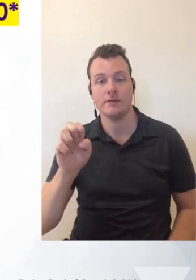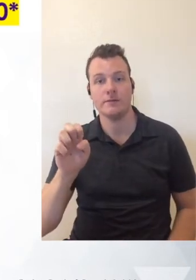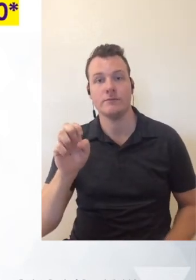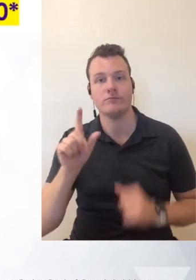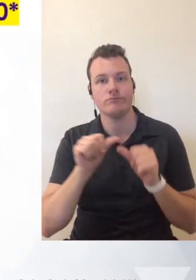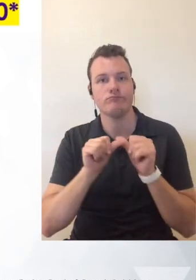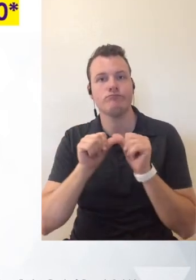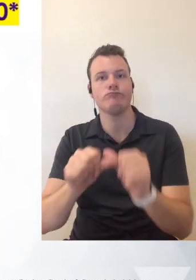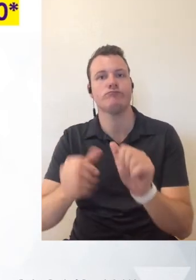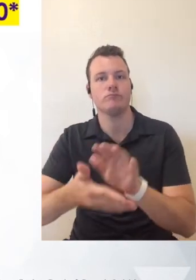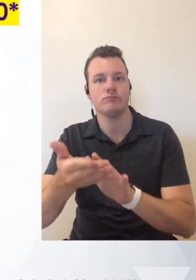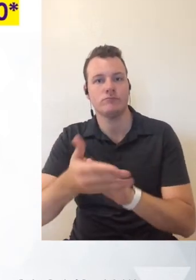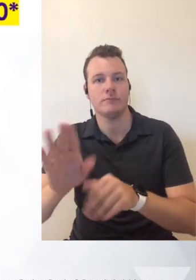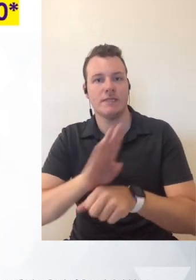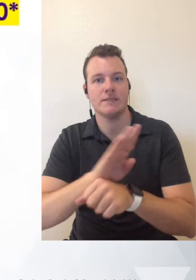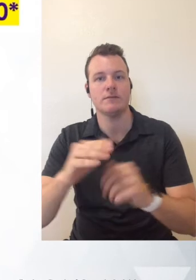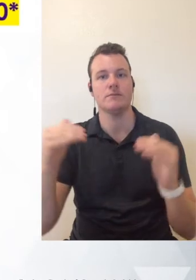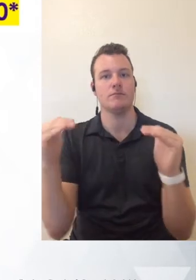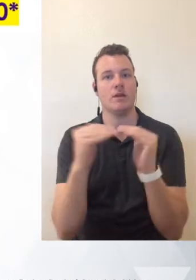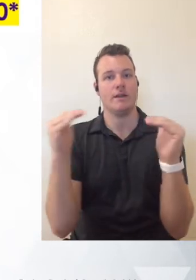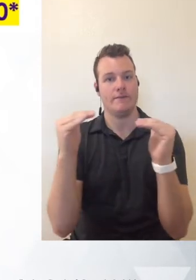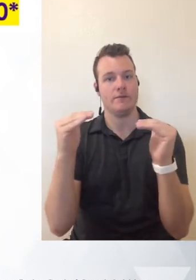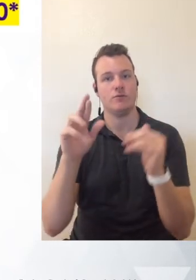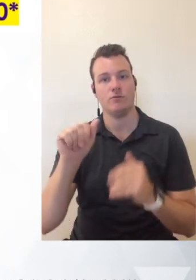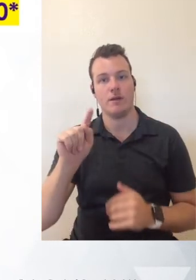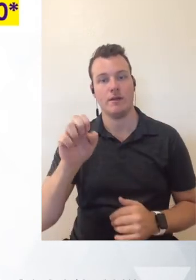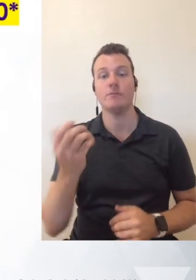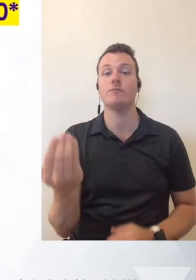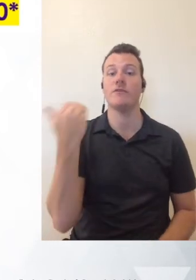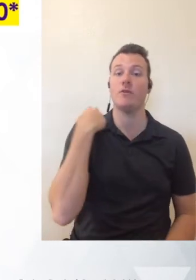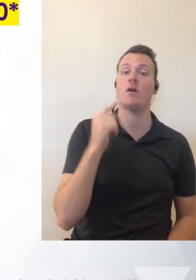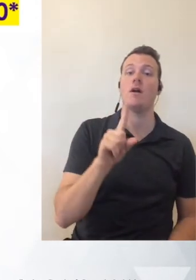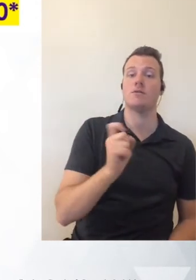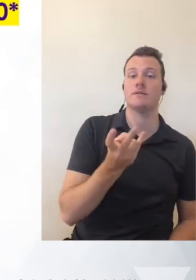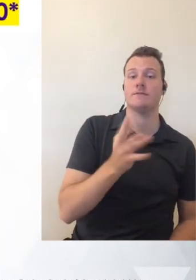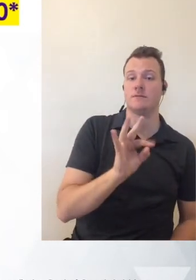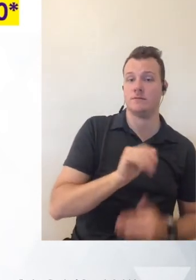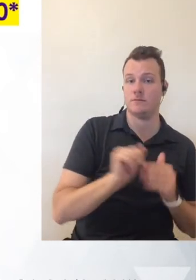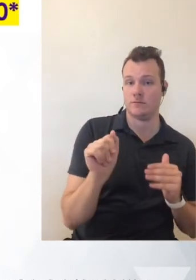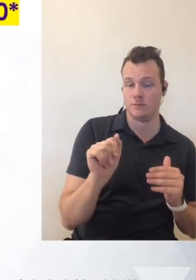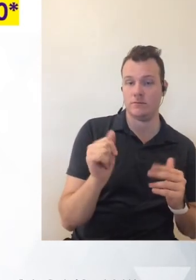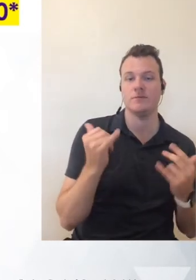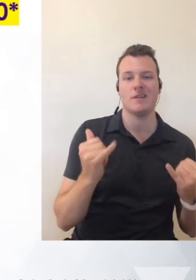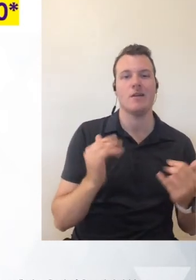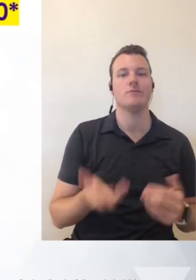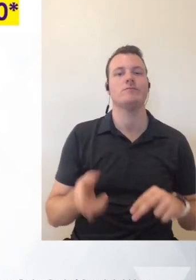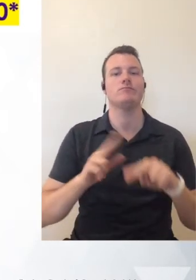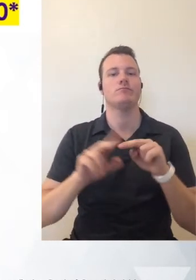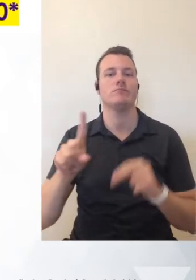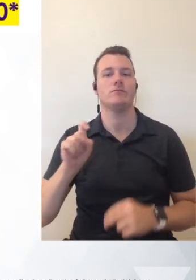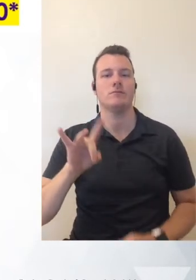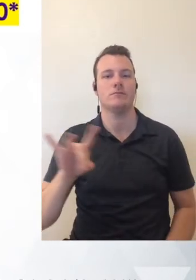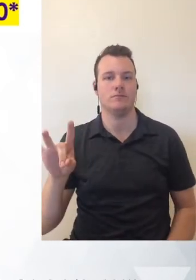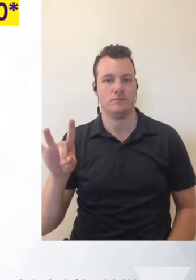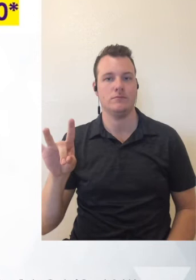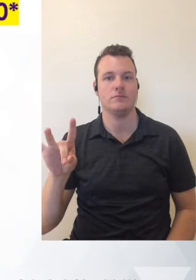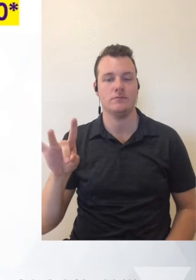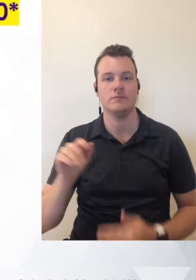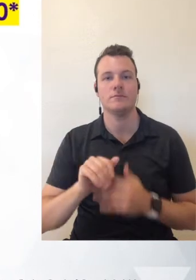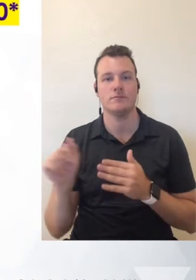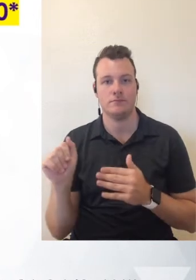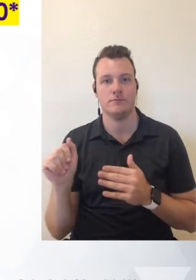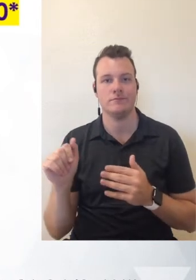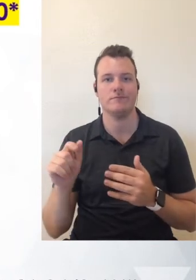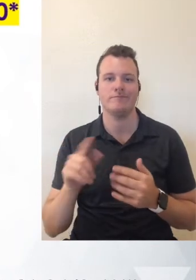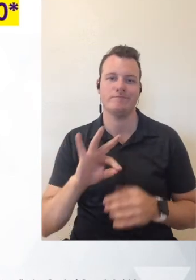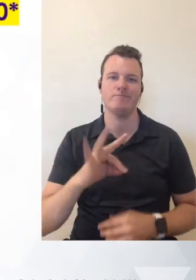order to keep the doors open, my break-even rate, went from $179 to $188.